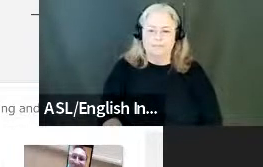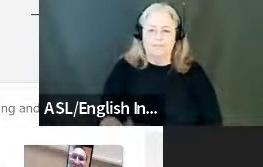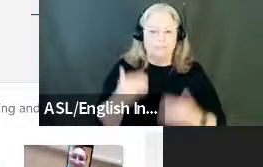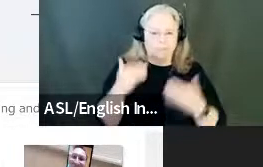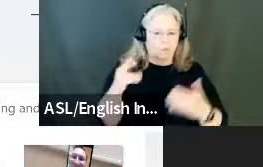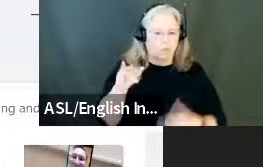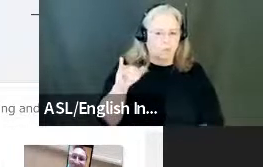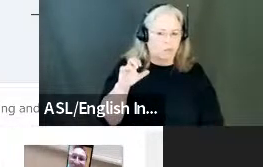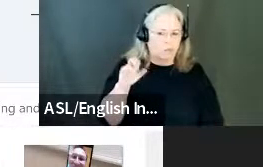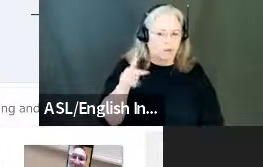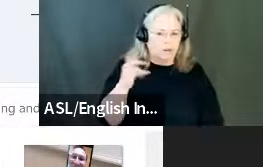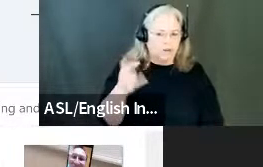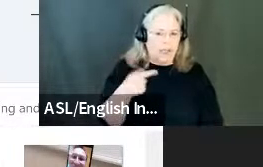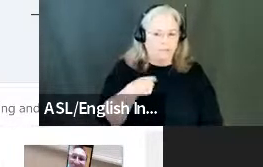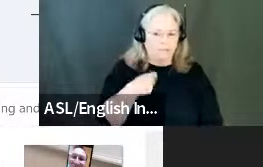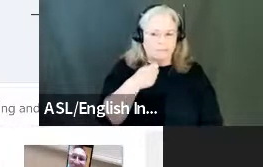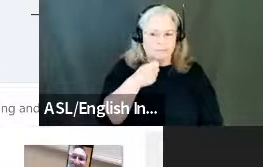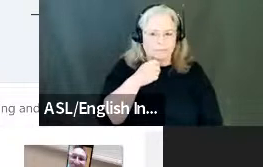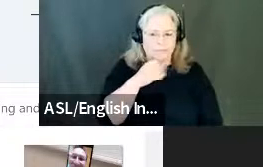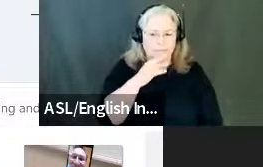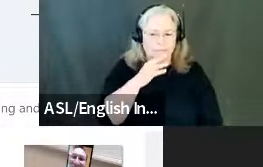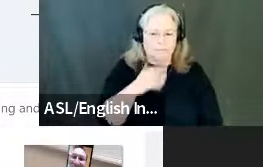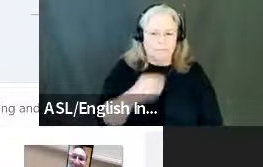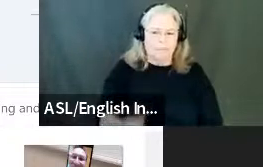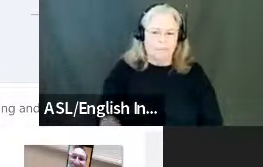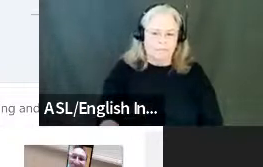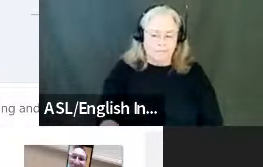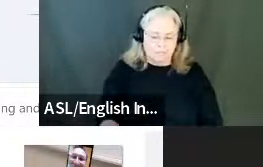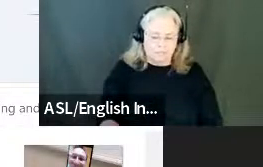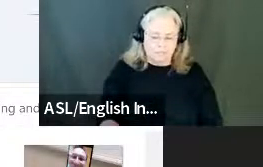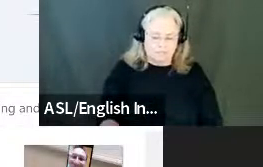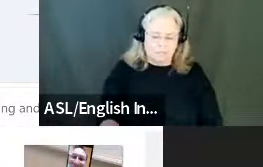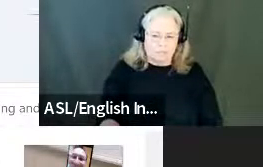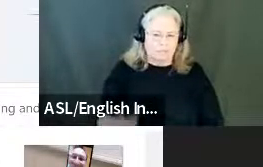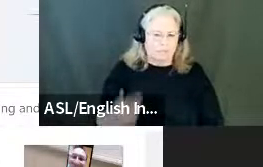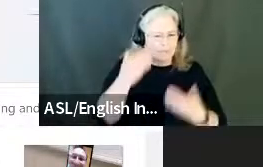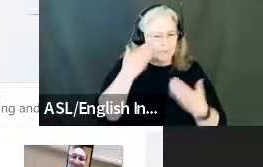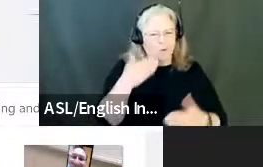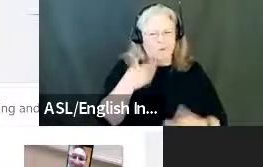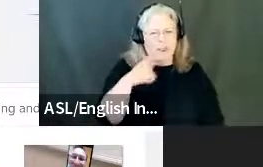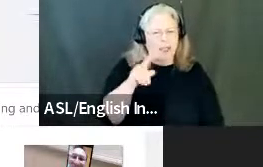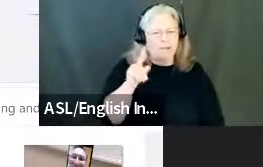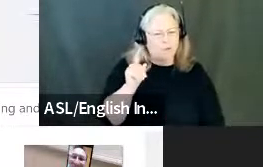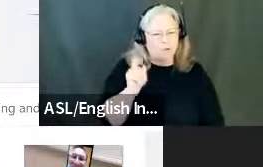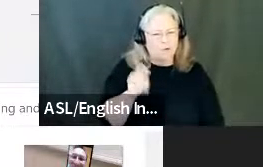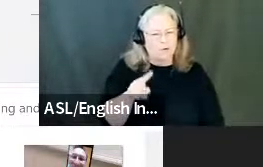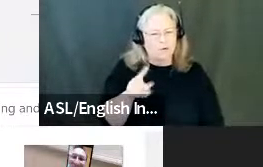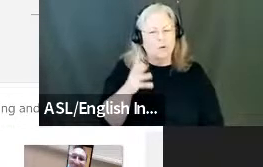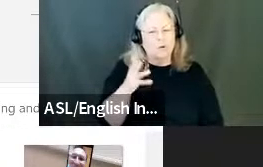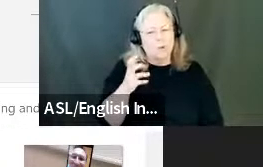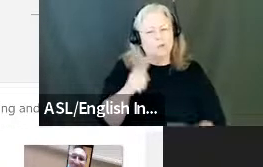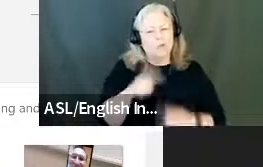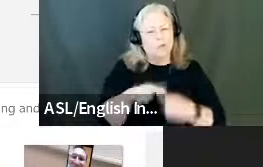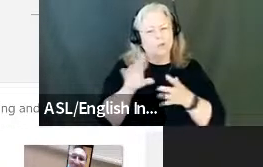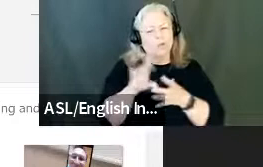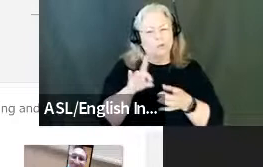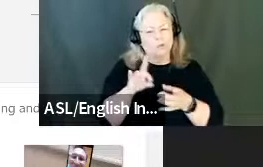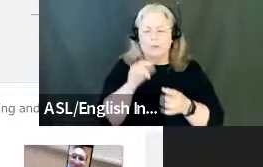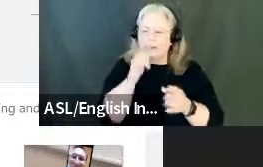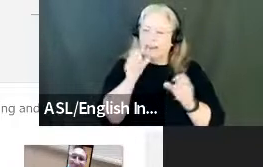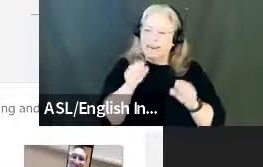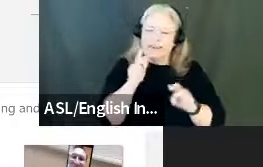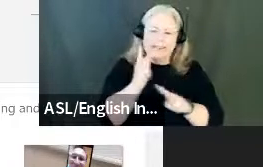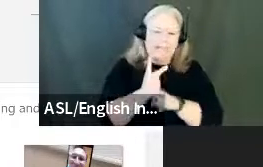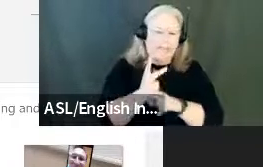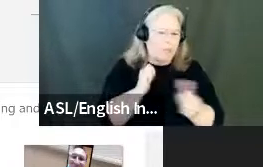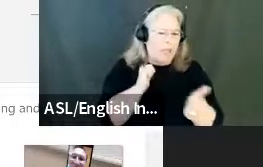Rick, you should have the microphone. Oh dear. I don't know if I have a question, but I would like to say that I was not able to keep up